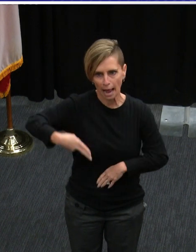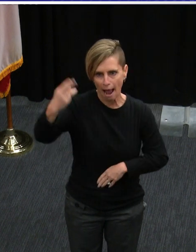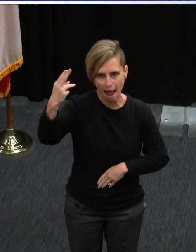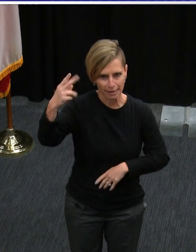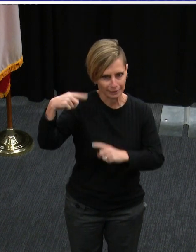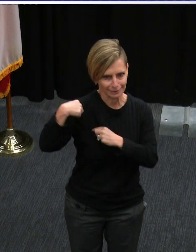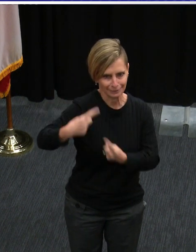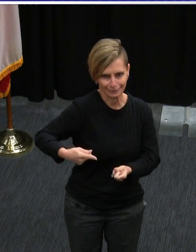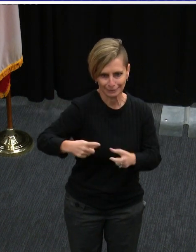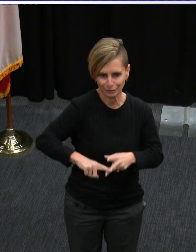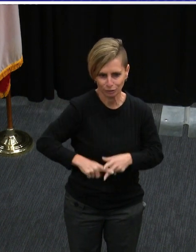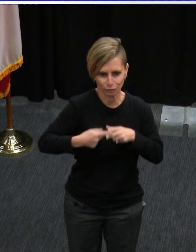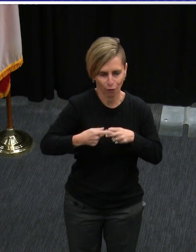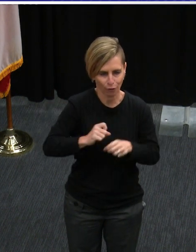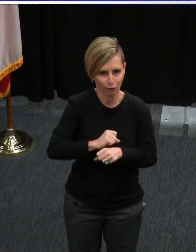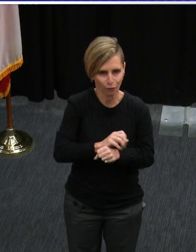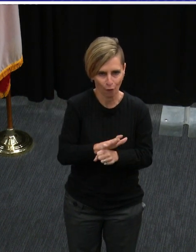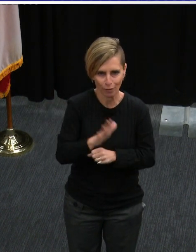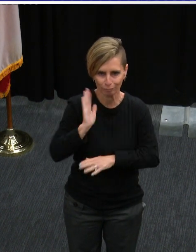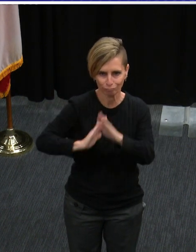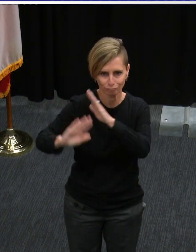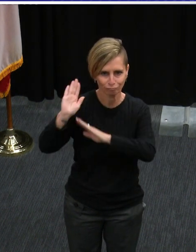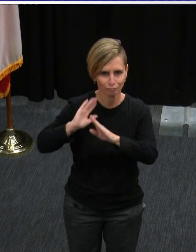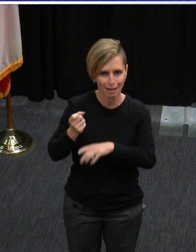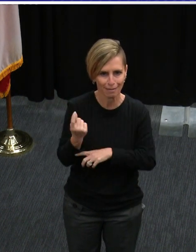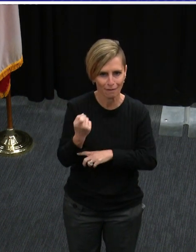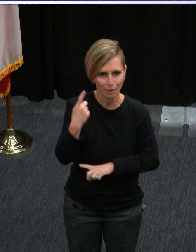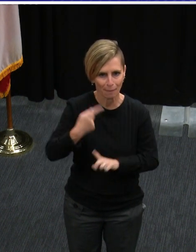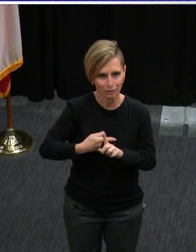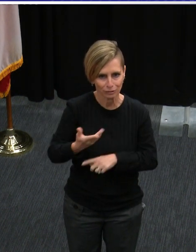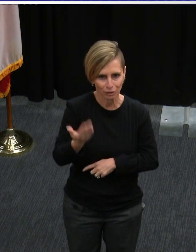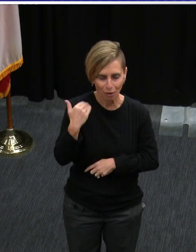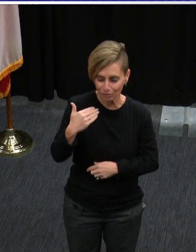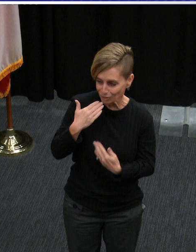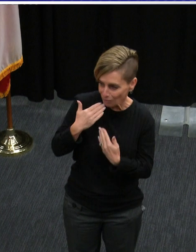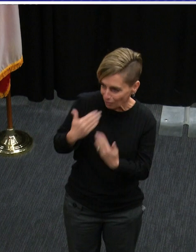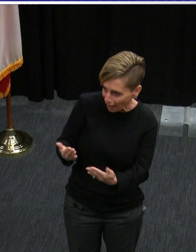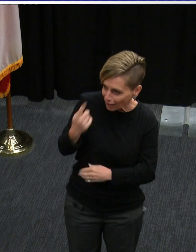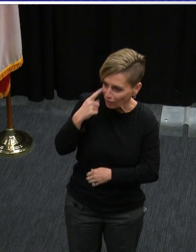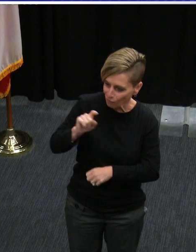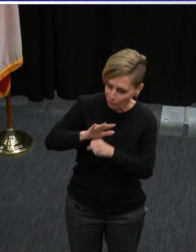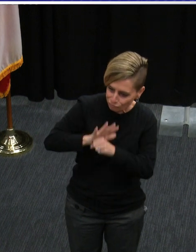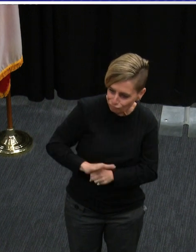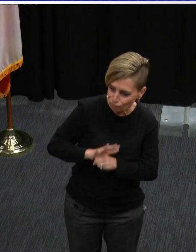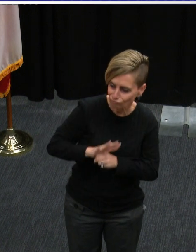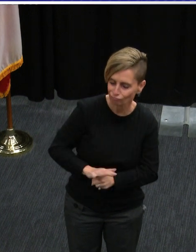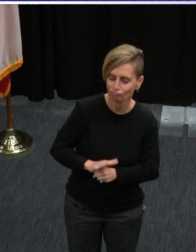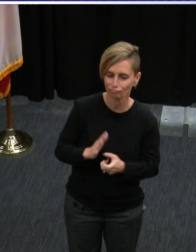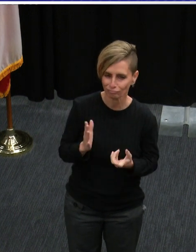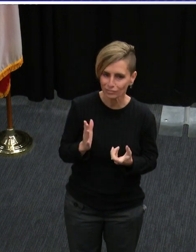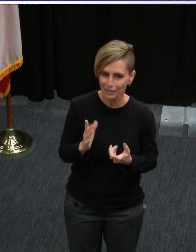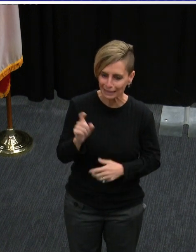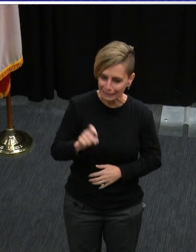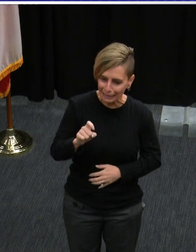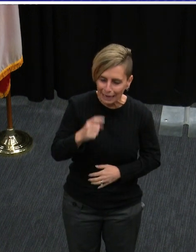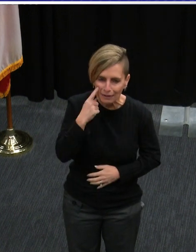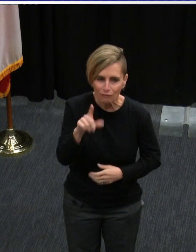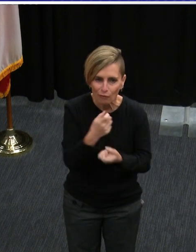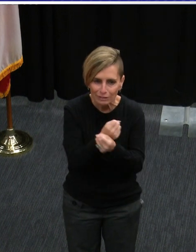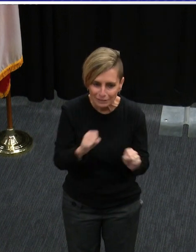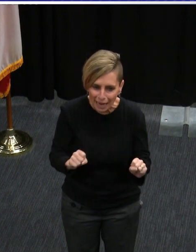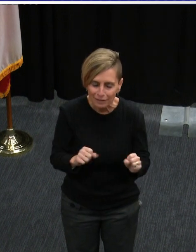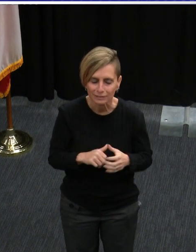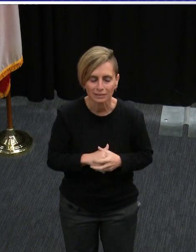the beginning of the pandemic. So again, thank you, Howard, for stressing the importance of mitigation efforts. Now